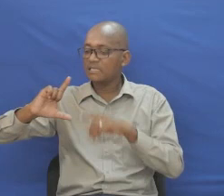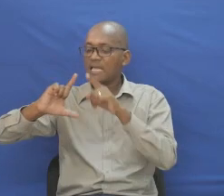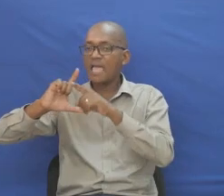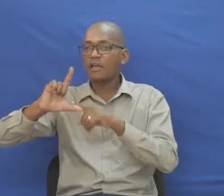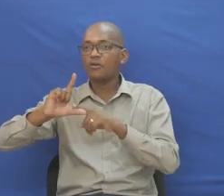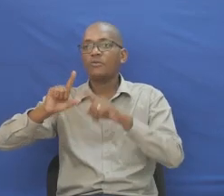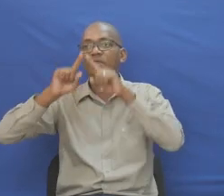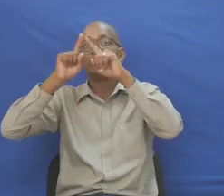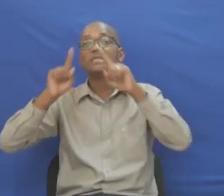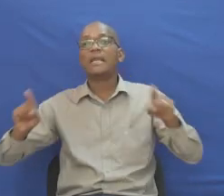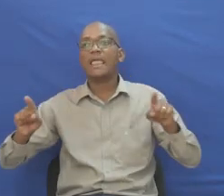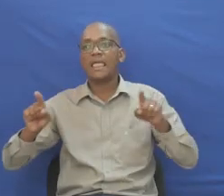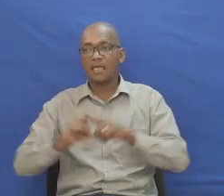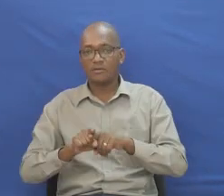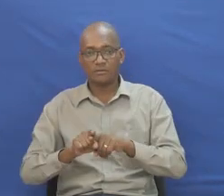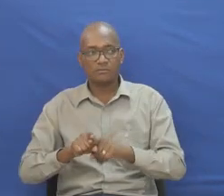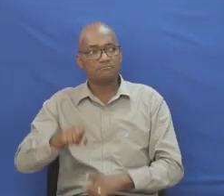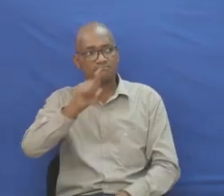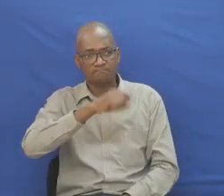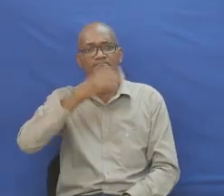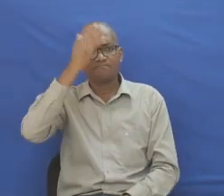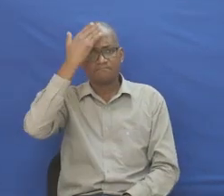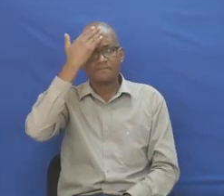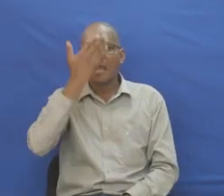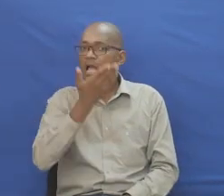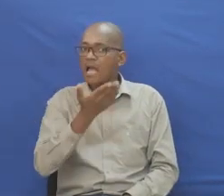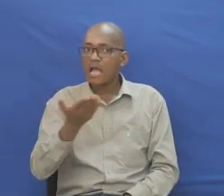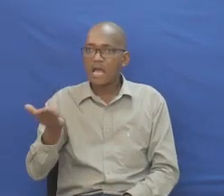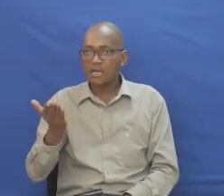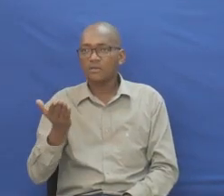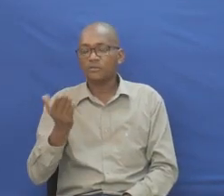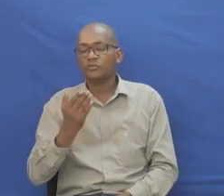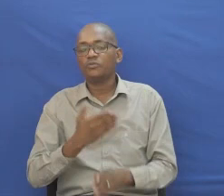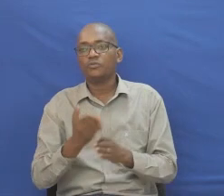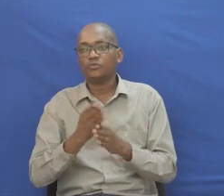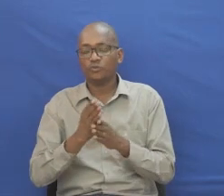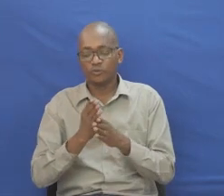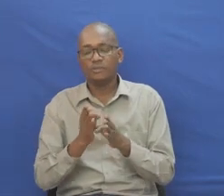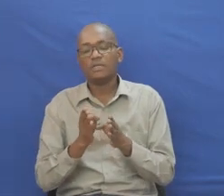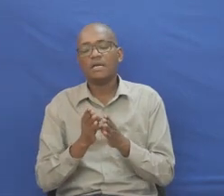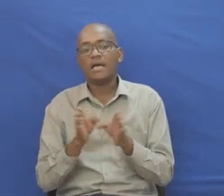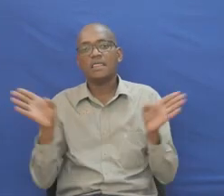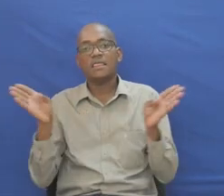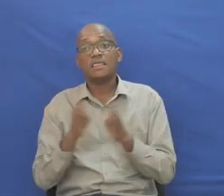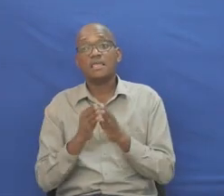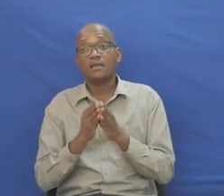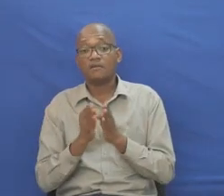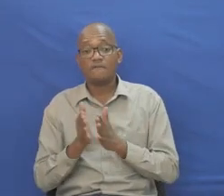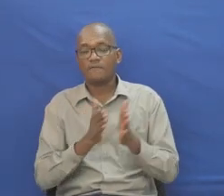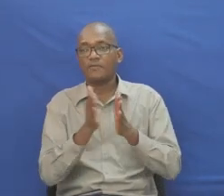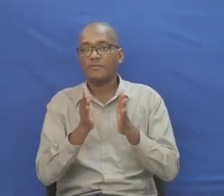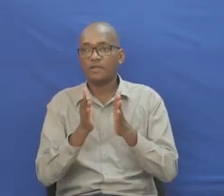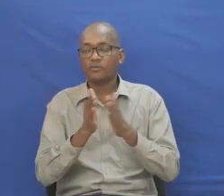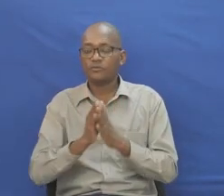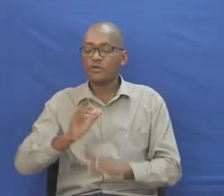there for this how to derive a general formula concerning to any triangle. Now, let